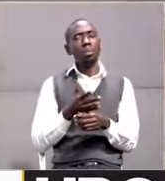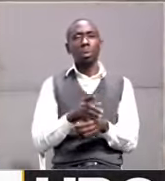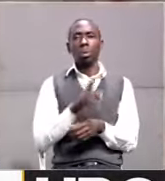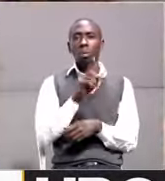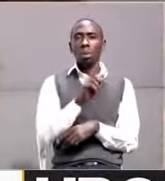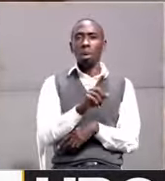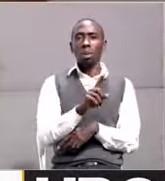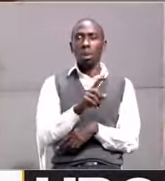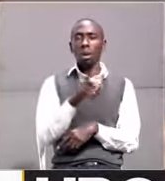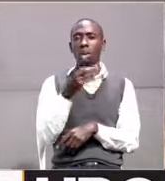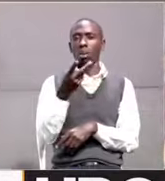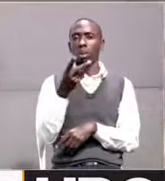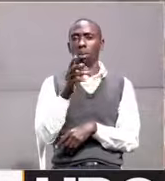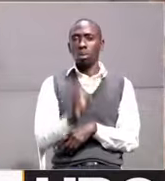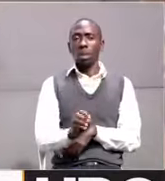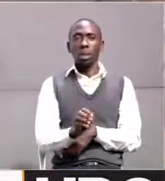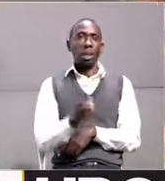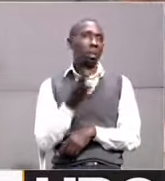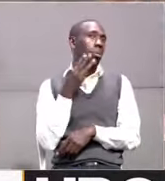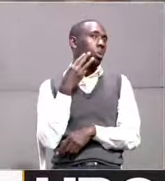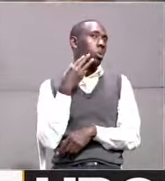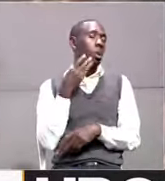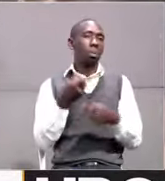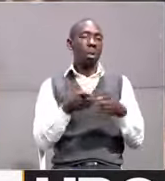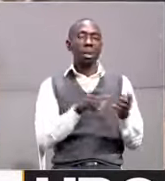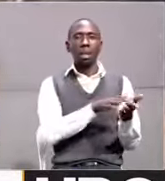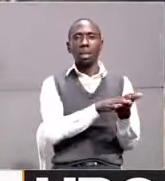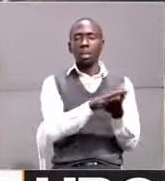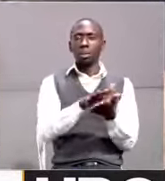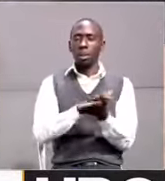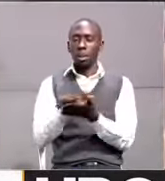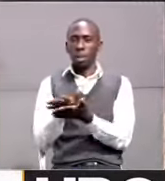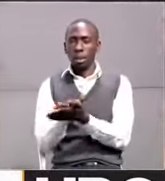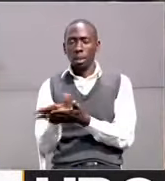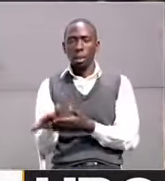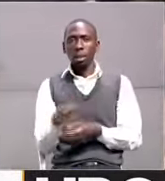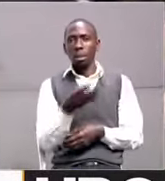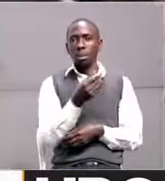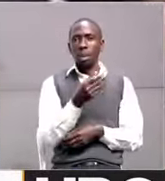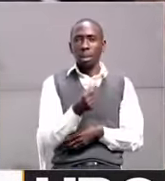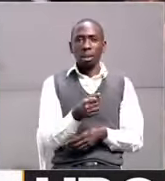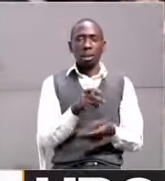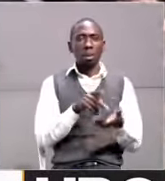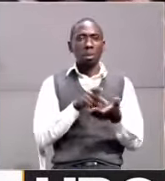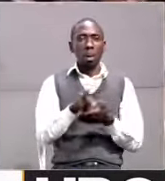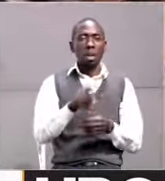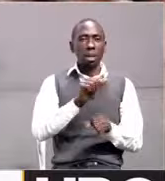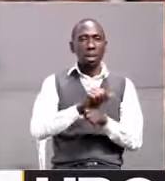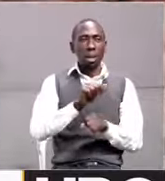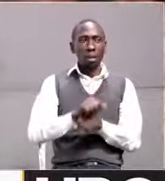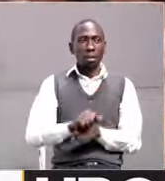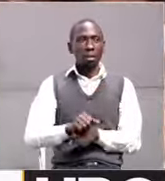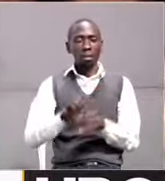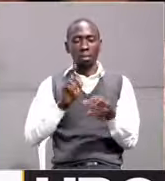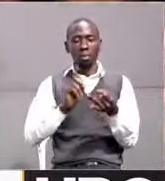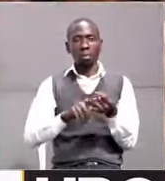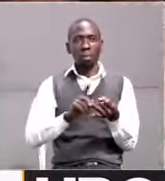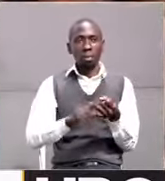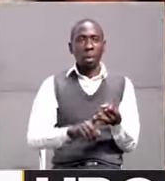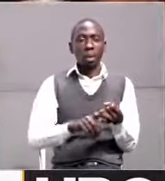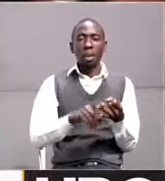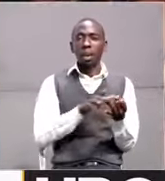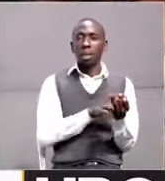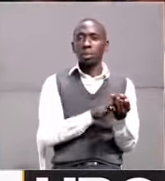120 million, but I spend money on paying these workers. I